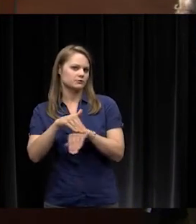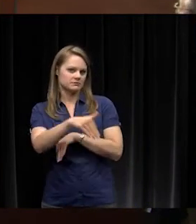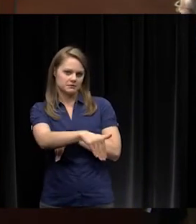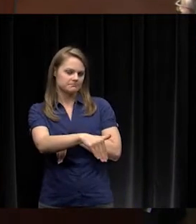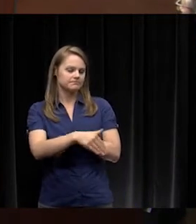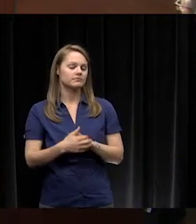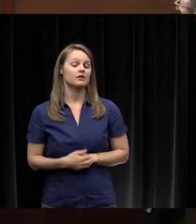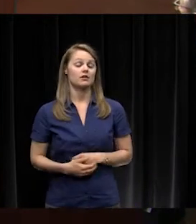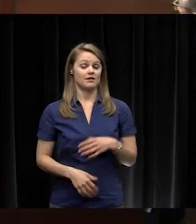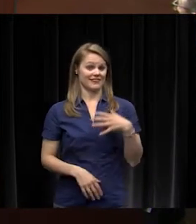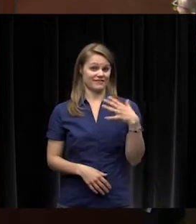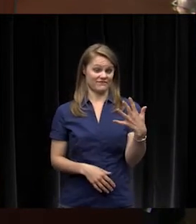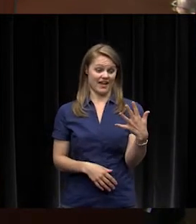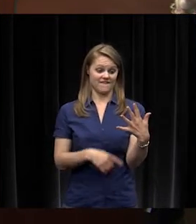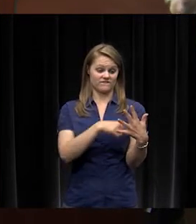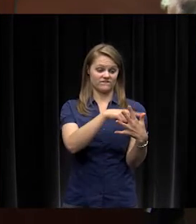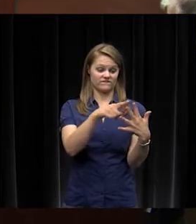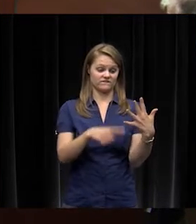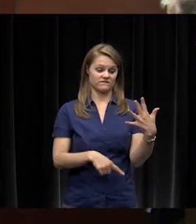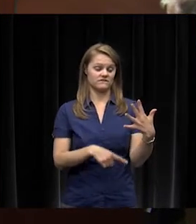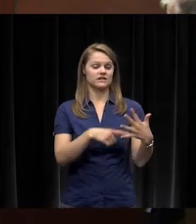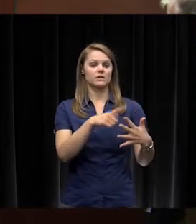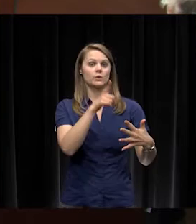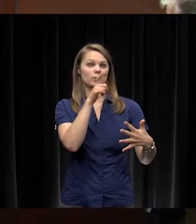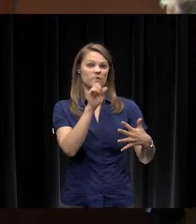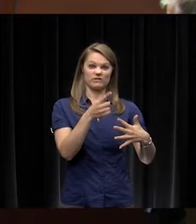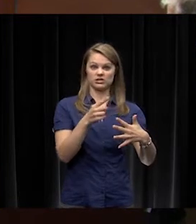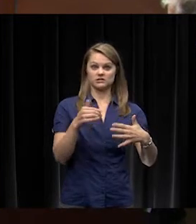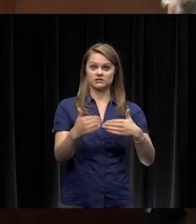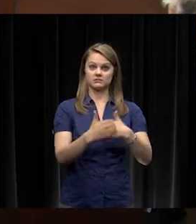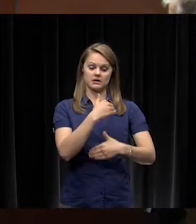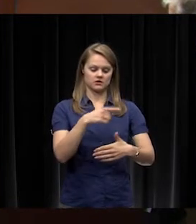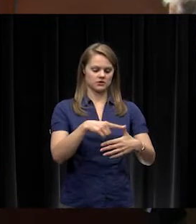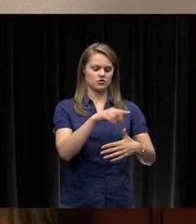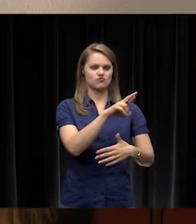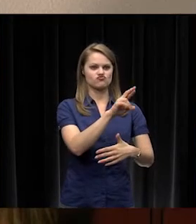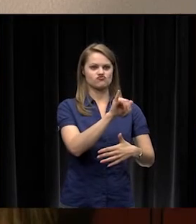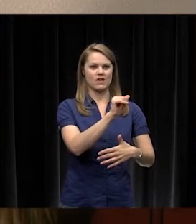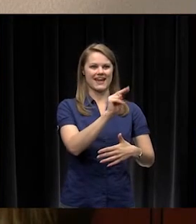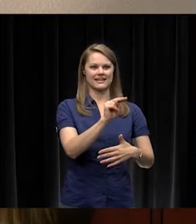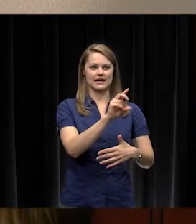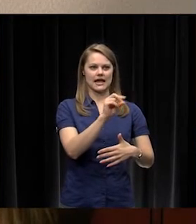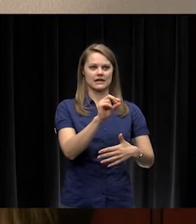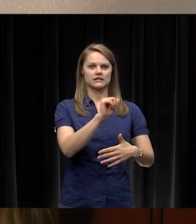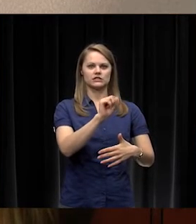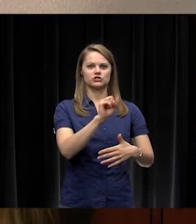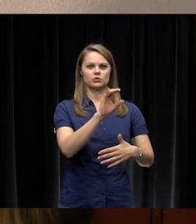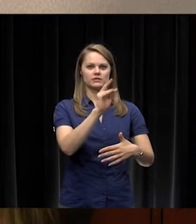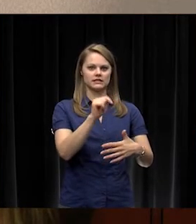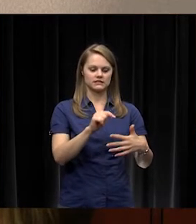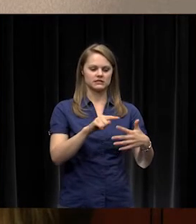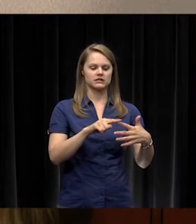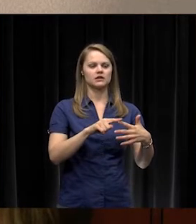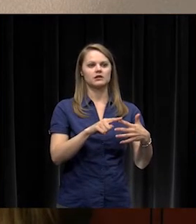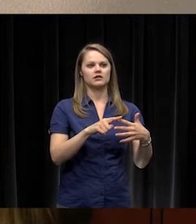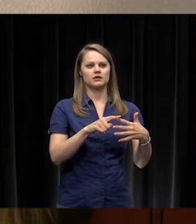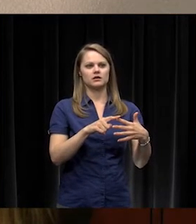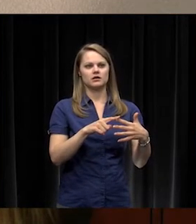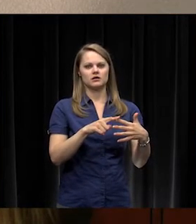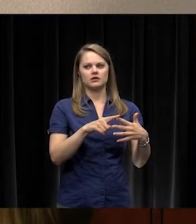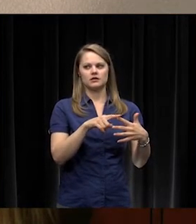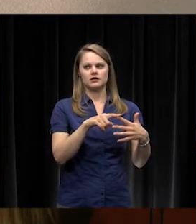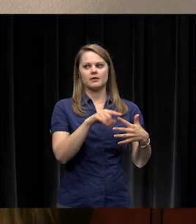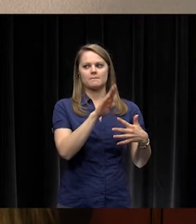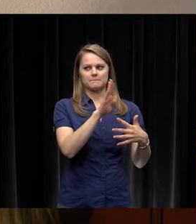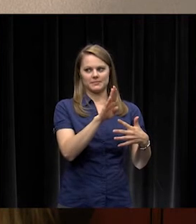The five in order of their submissions: Ray and Associates, BWP and Associates, McPherson and